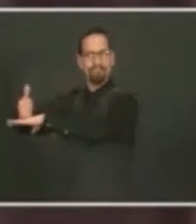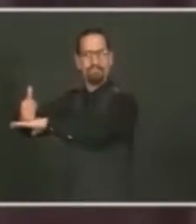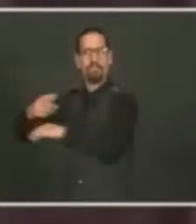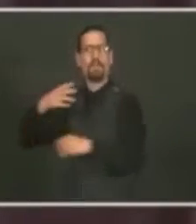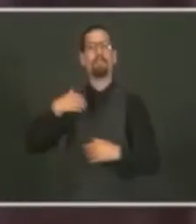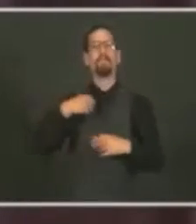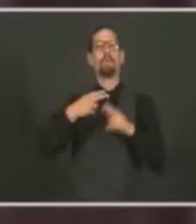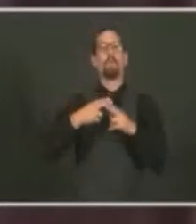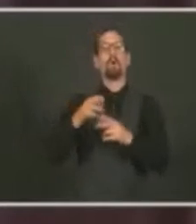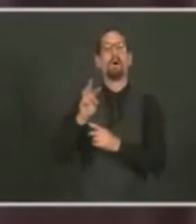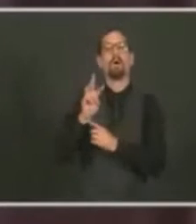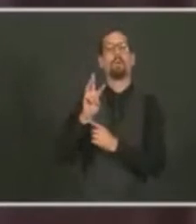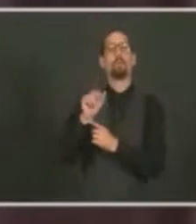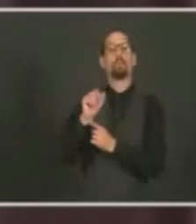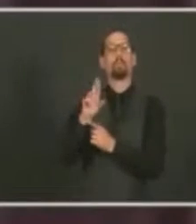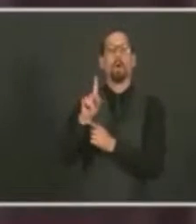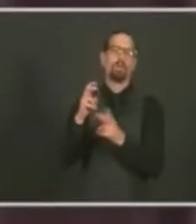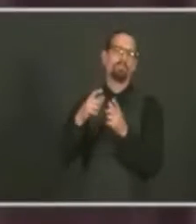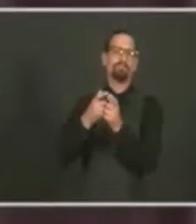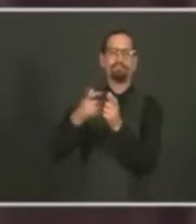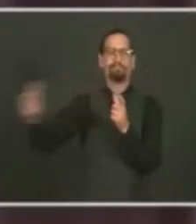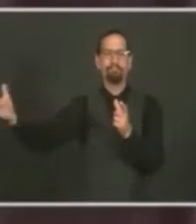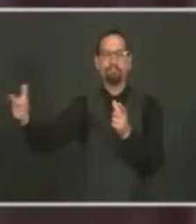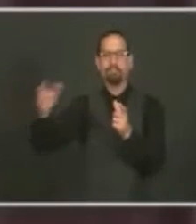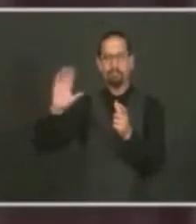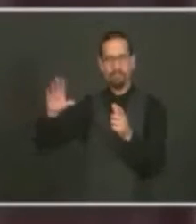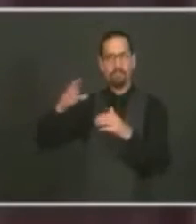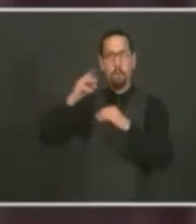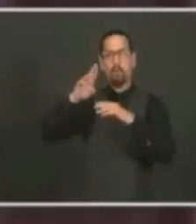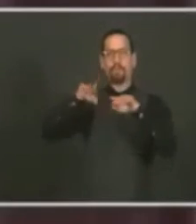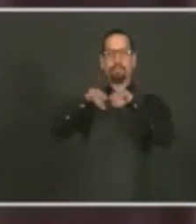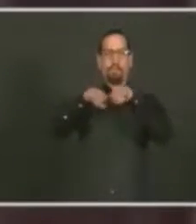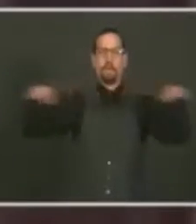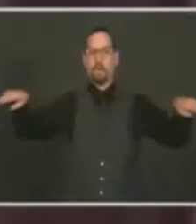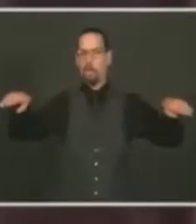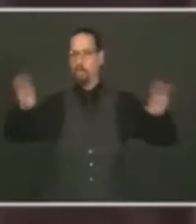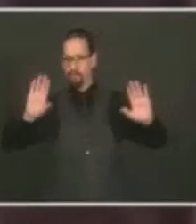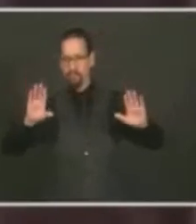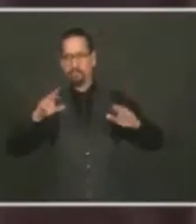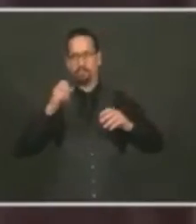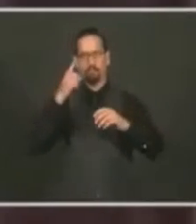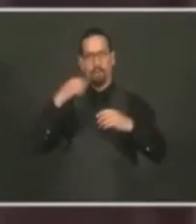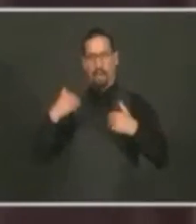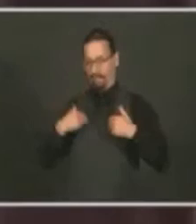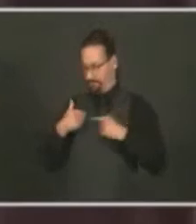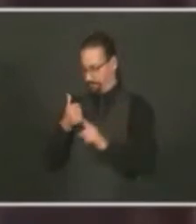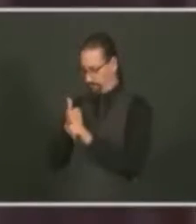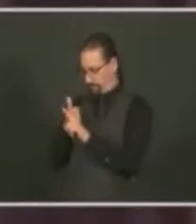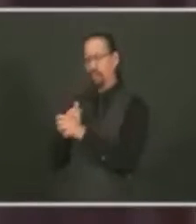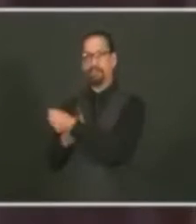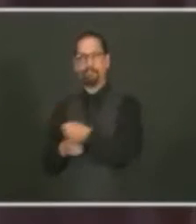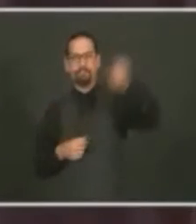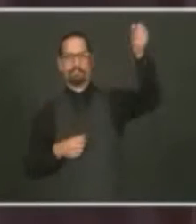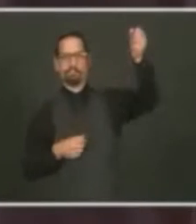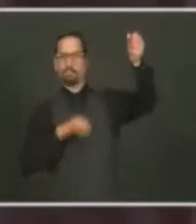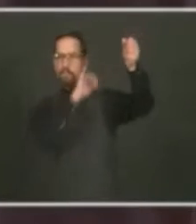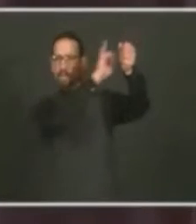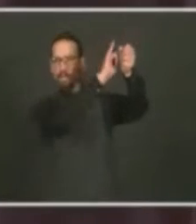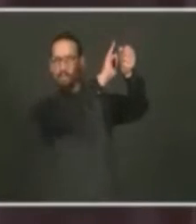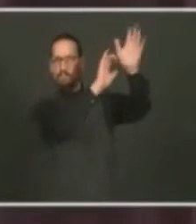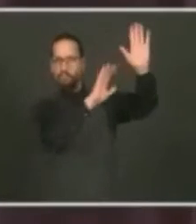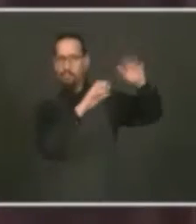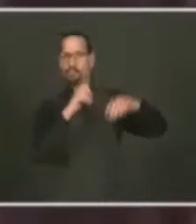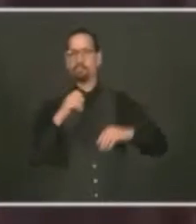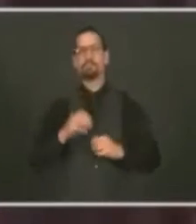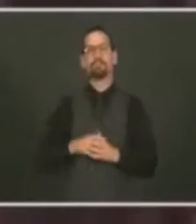more than one case in a nursing home where that's allowed. The other element that I will add is oftentimes if